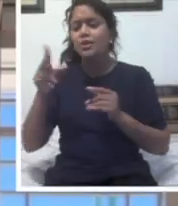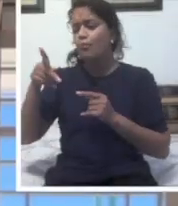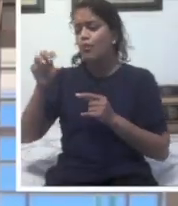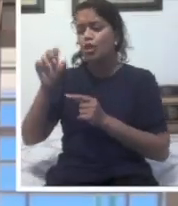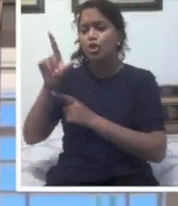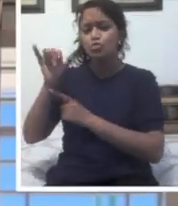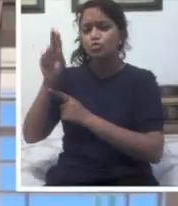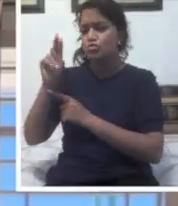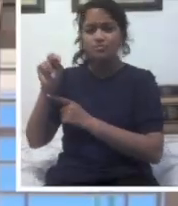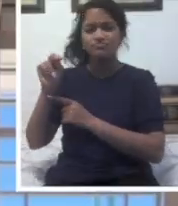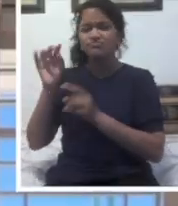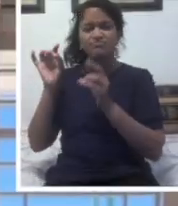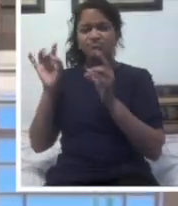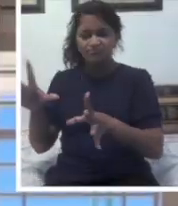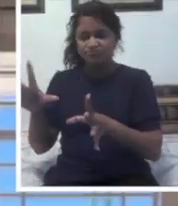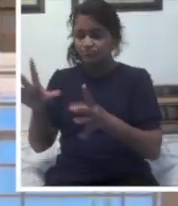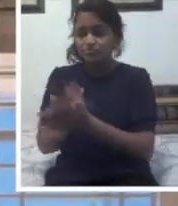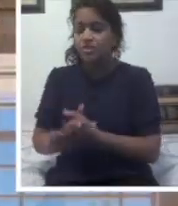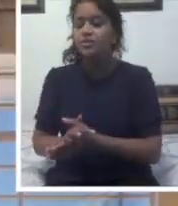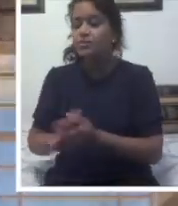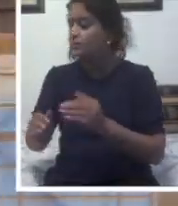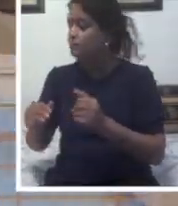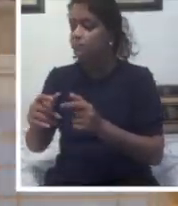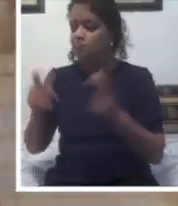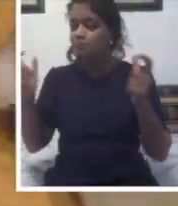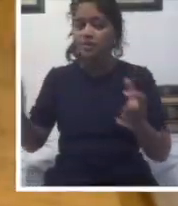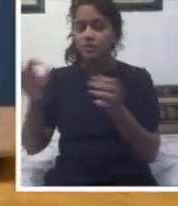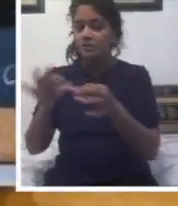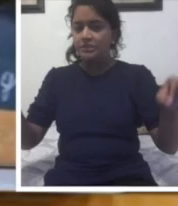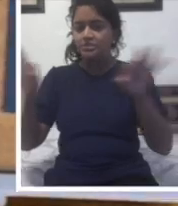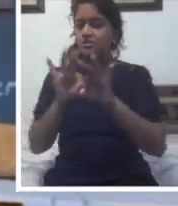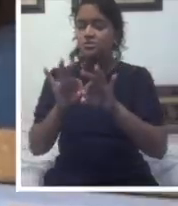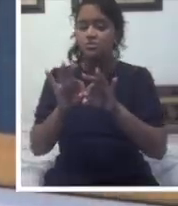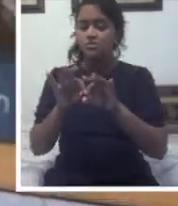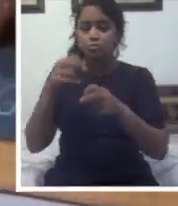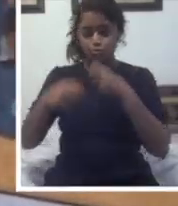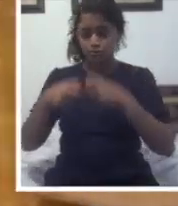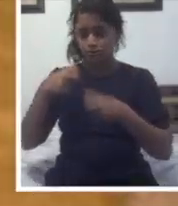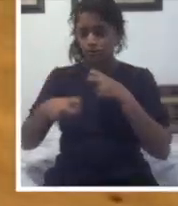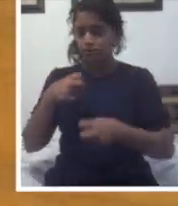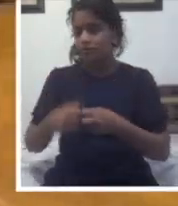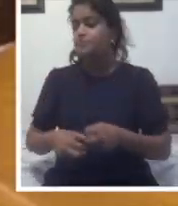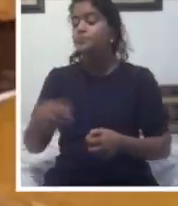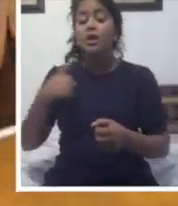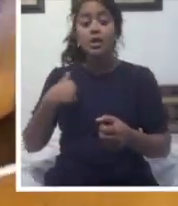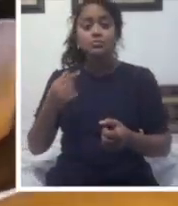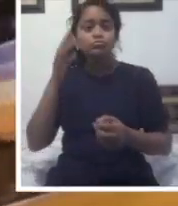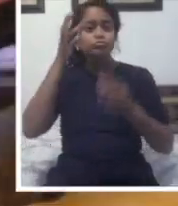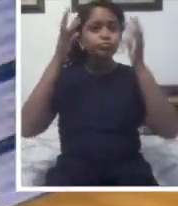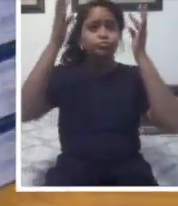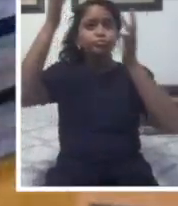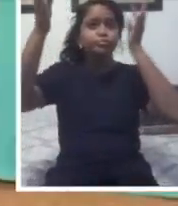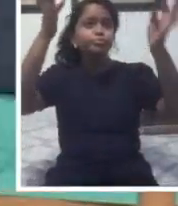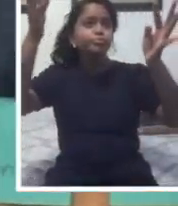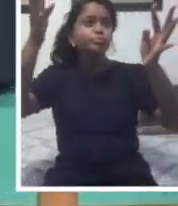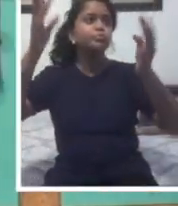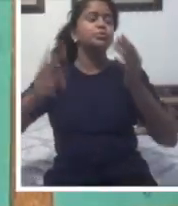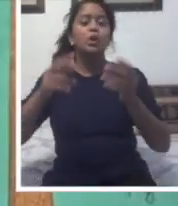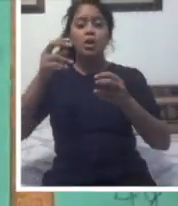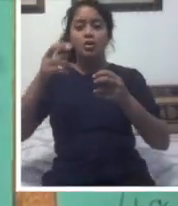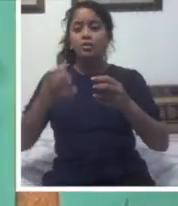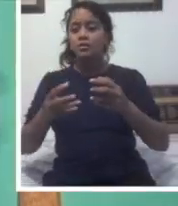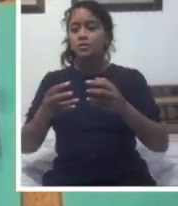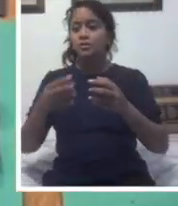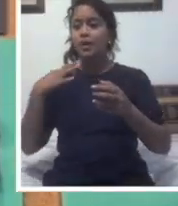plastic. So that's why I came up with these biofabrics. Each of these biofabrics took me 7 days to develop, including the dehydration